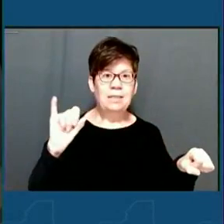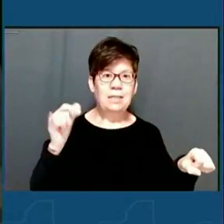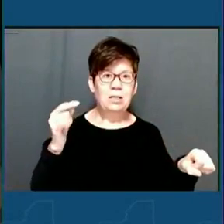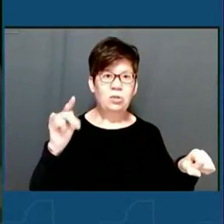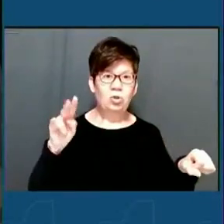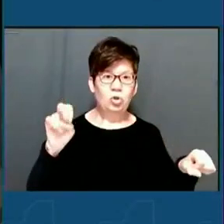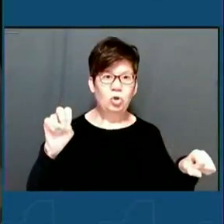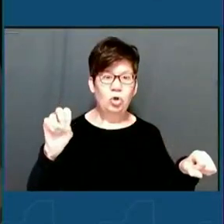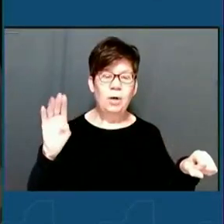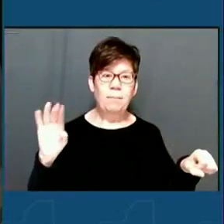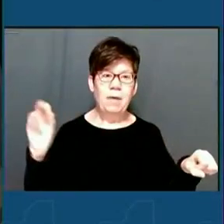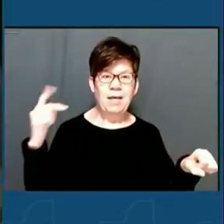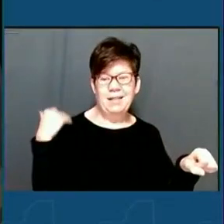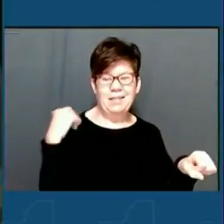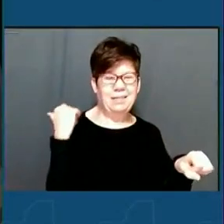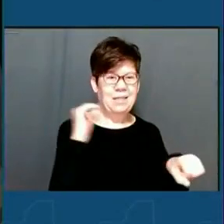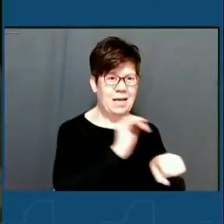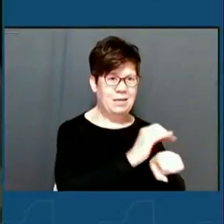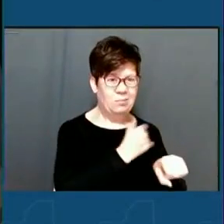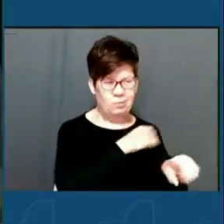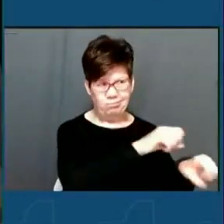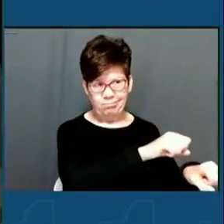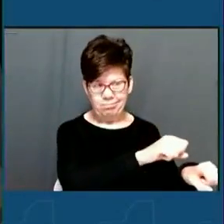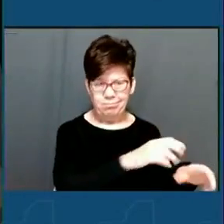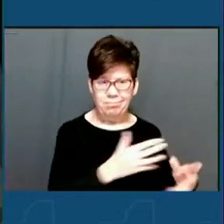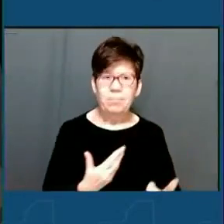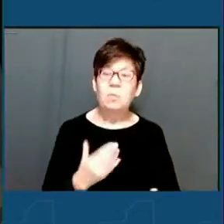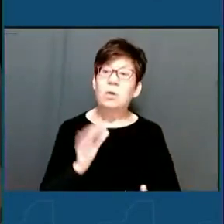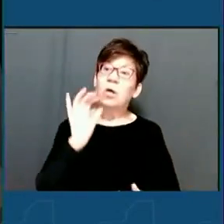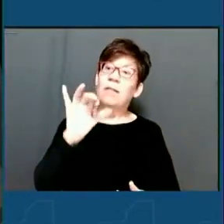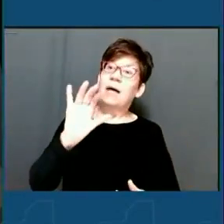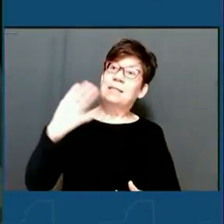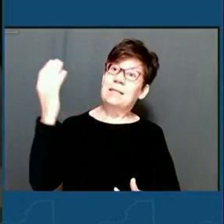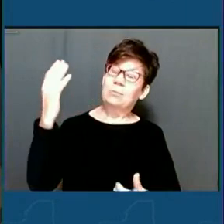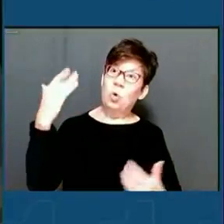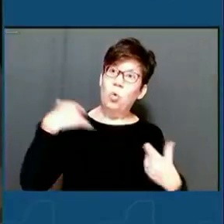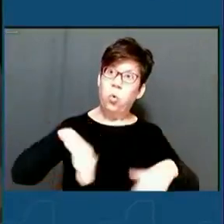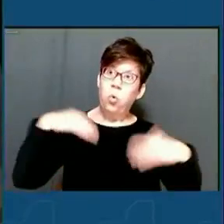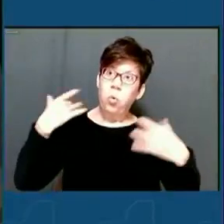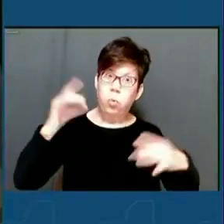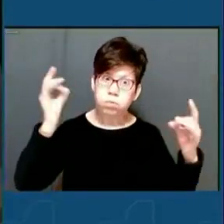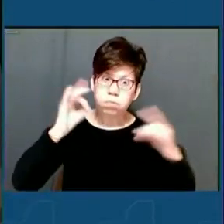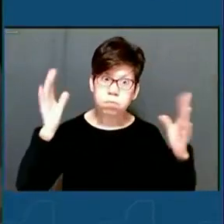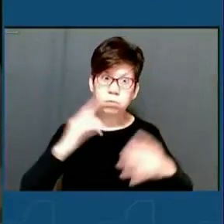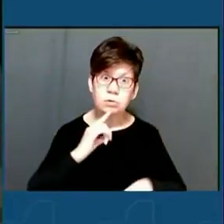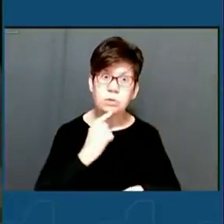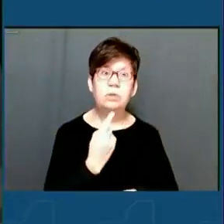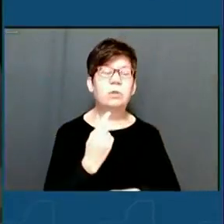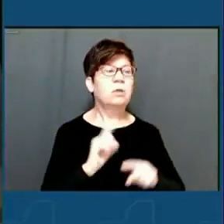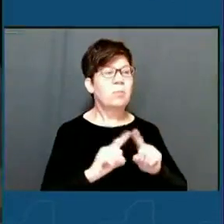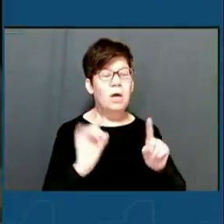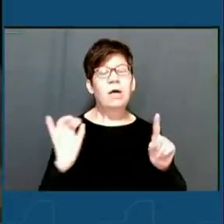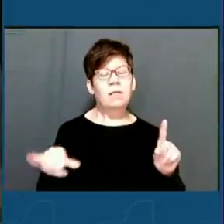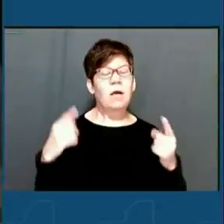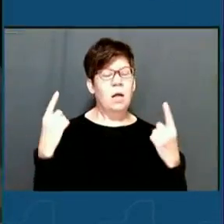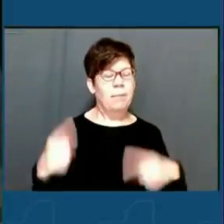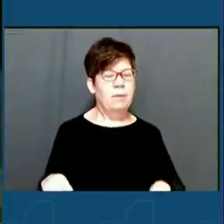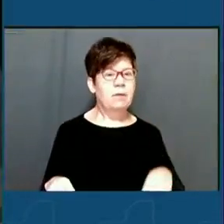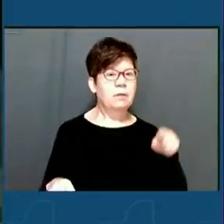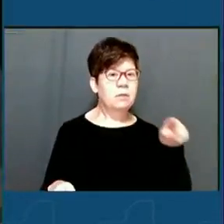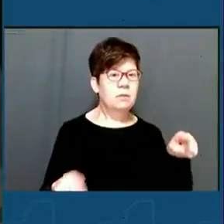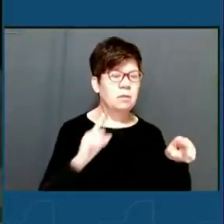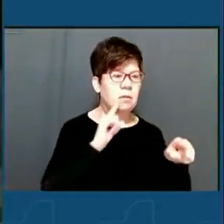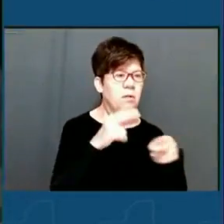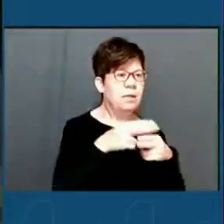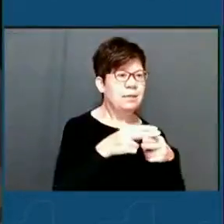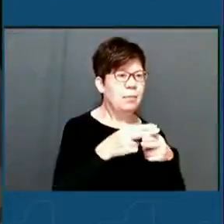night. While that sounds extraordinary, that is what happens in terms of the transition from a temporary hold by